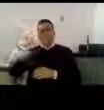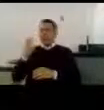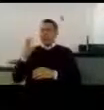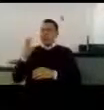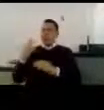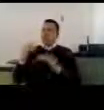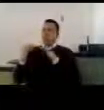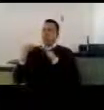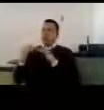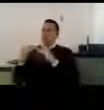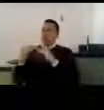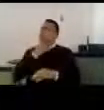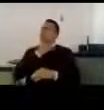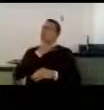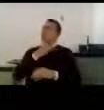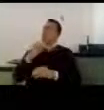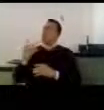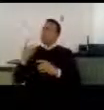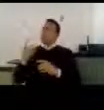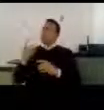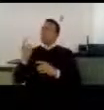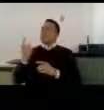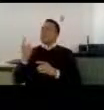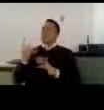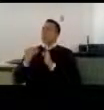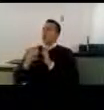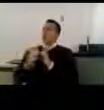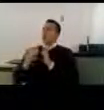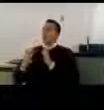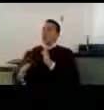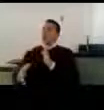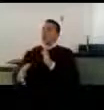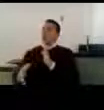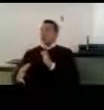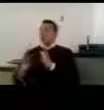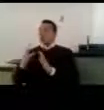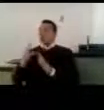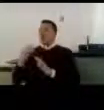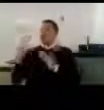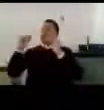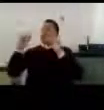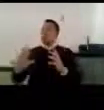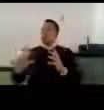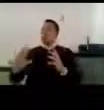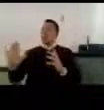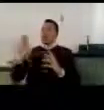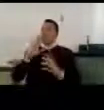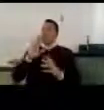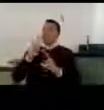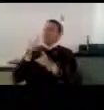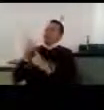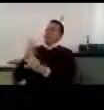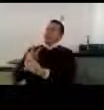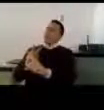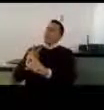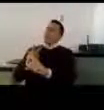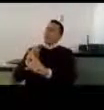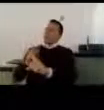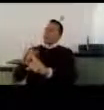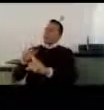present tense. What universal attitudes exist among students and their educators today for this situation to